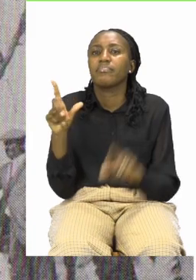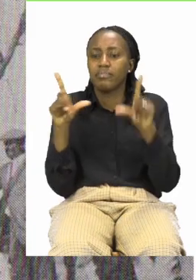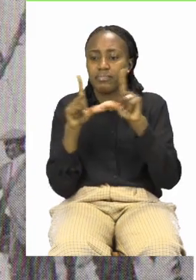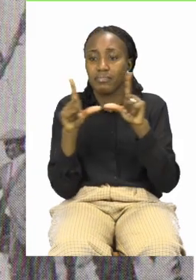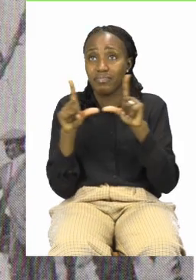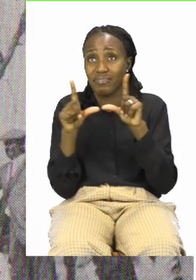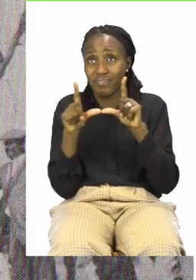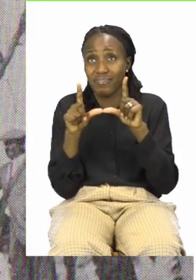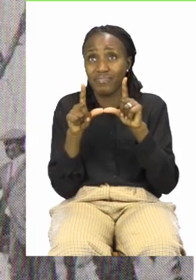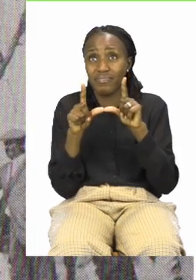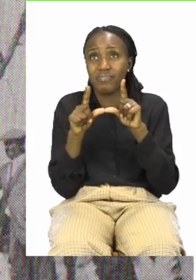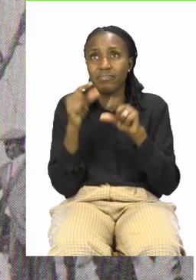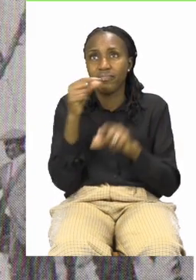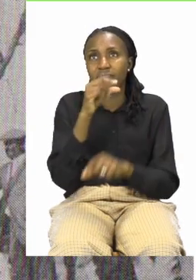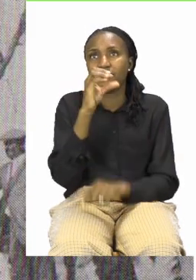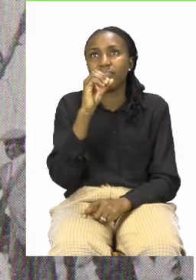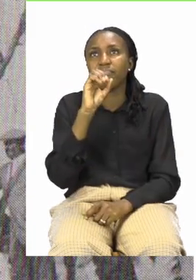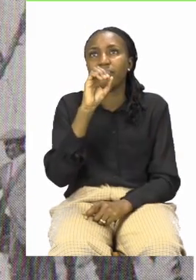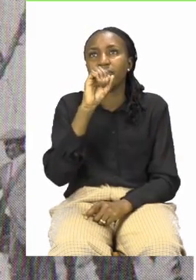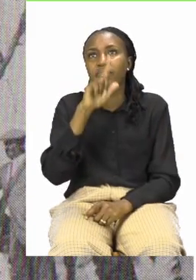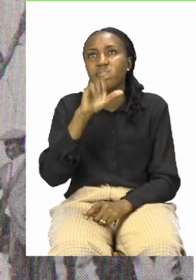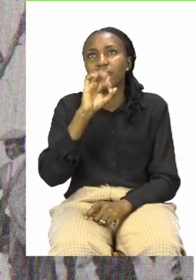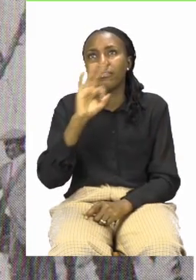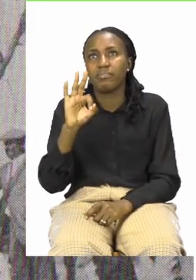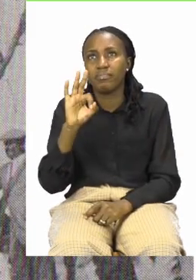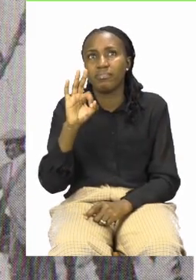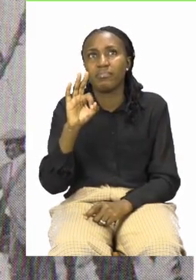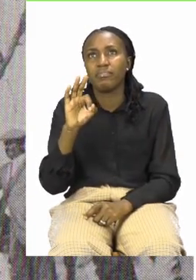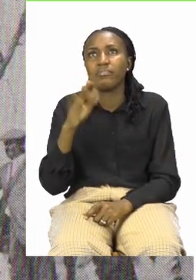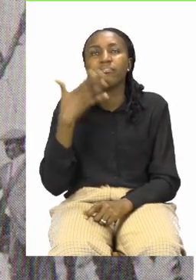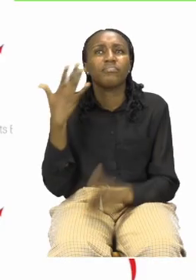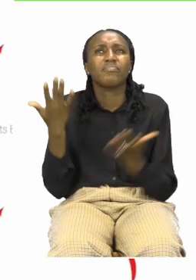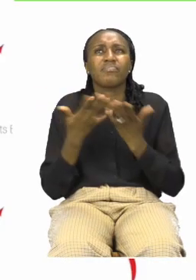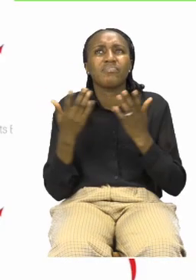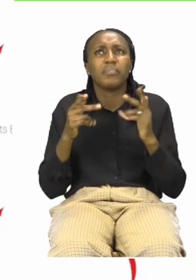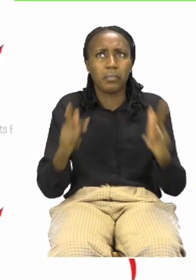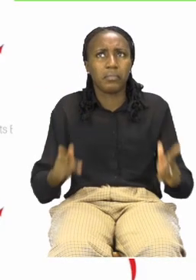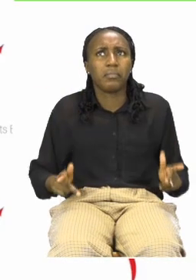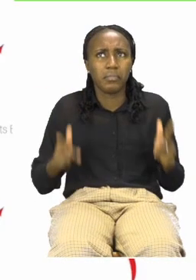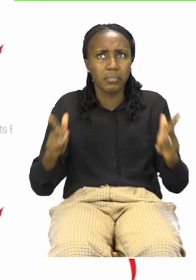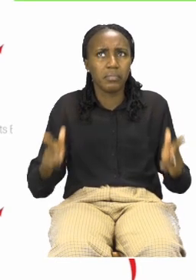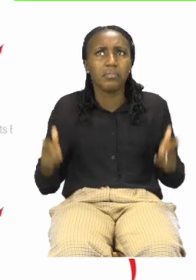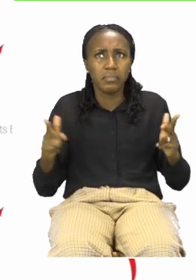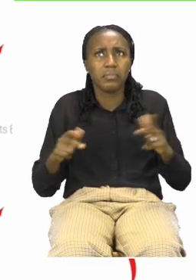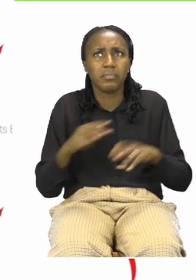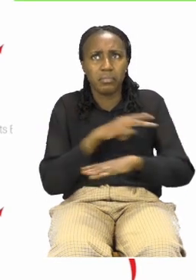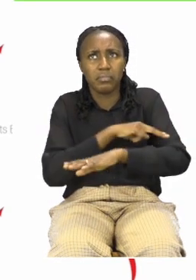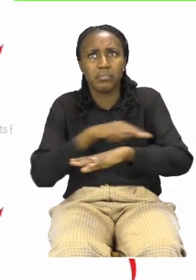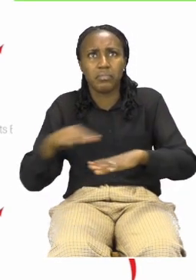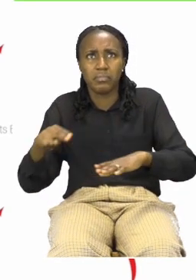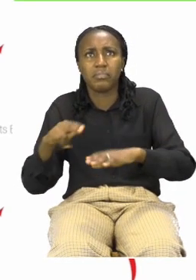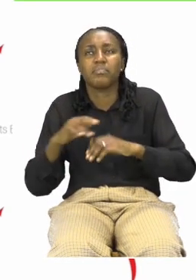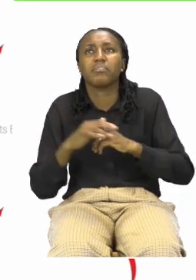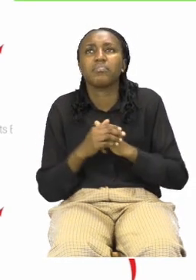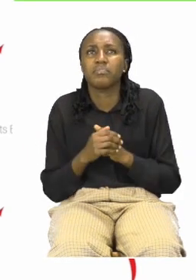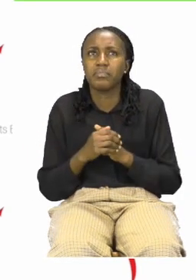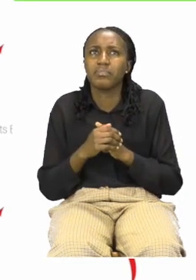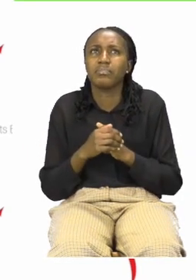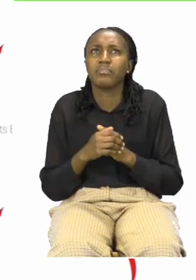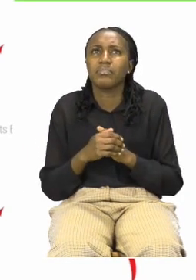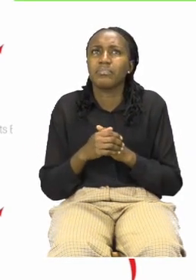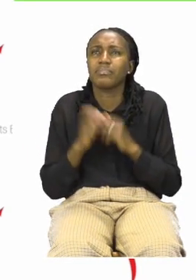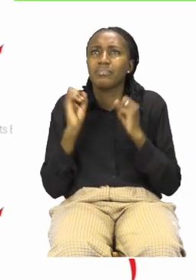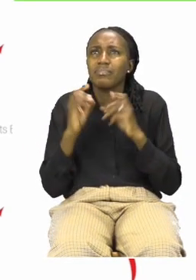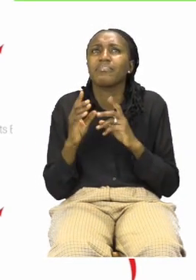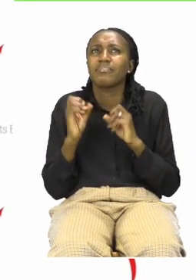was at the railway tracks. And the management of the railways always fought